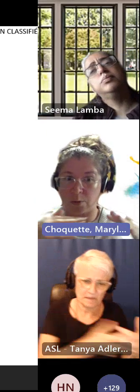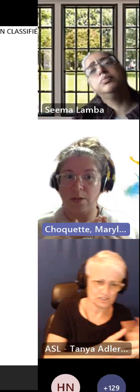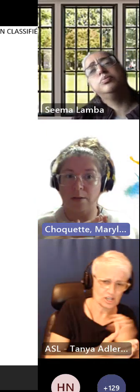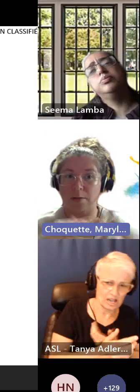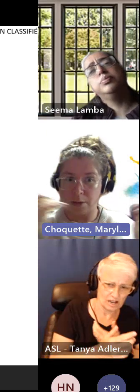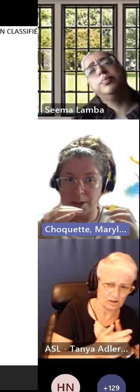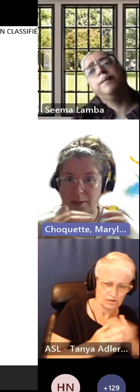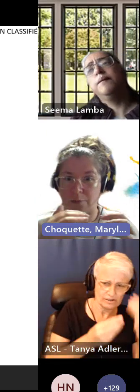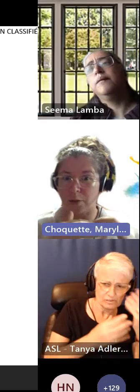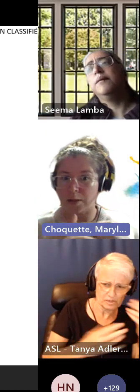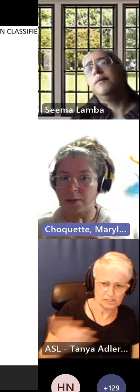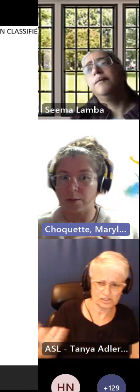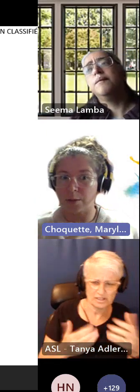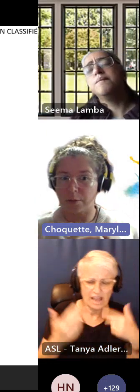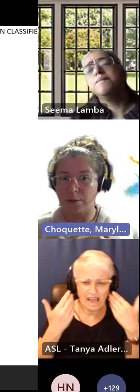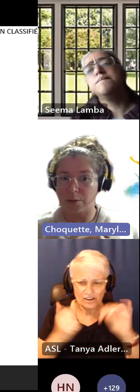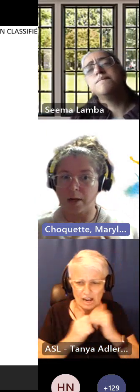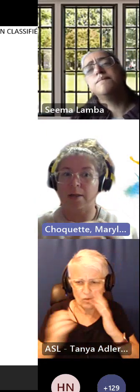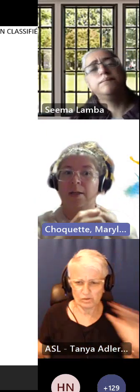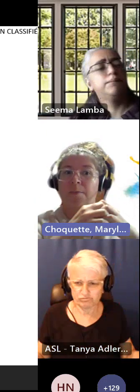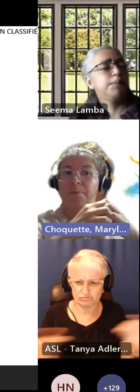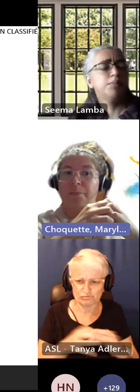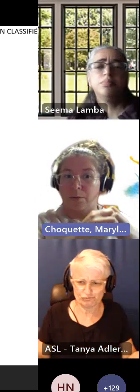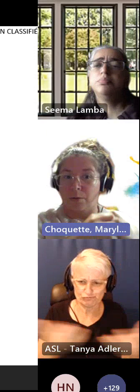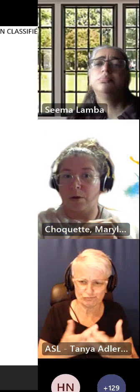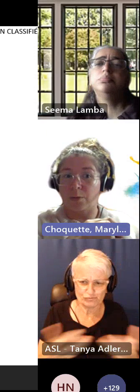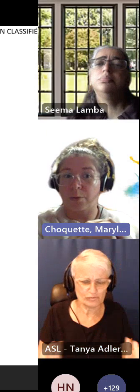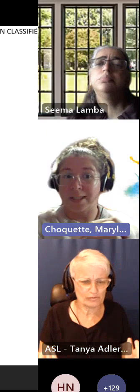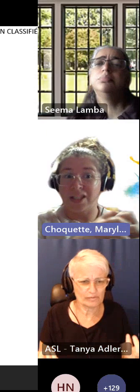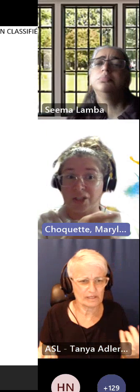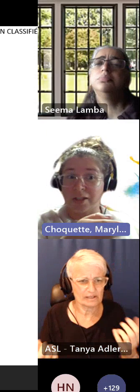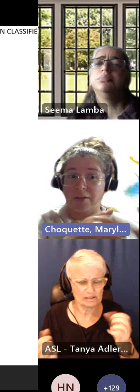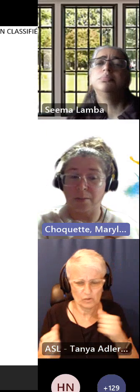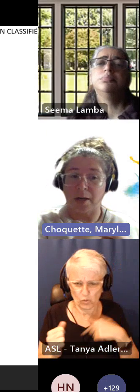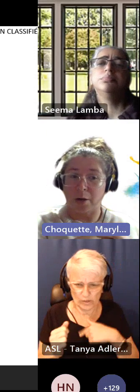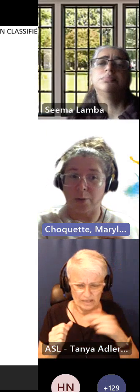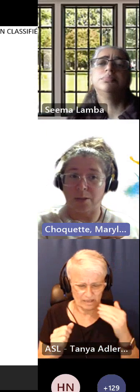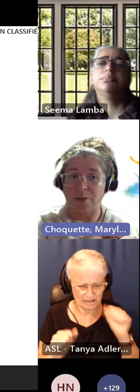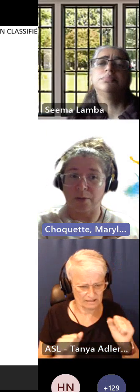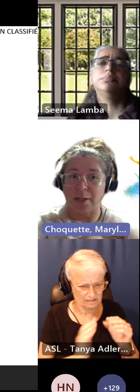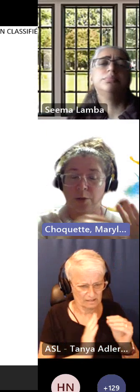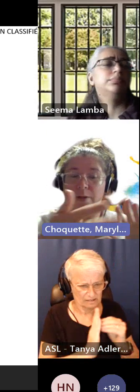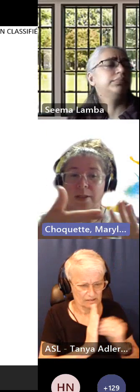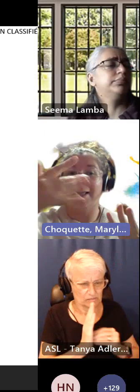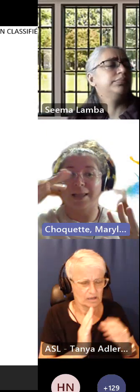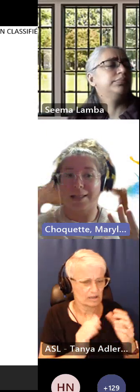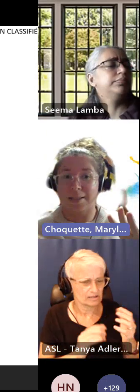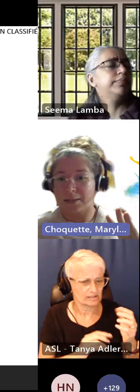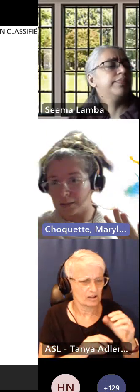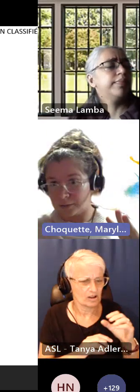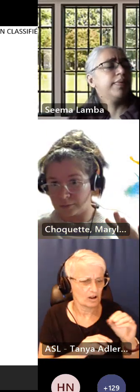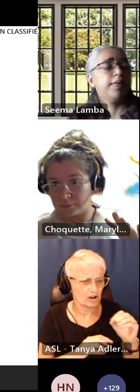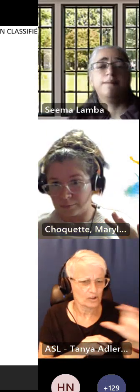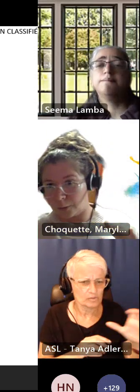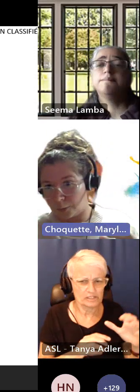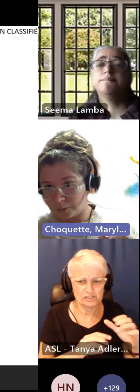how those will connect for us to be able to track our representation even by occupational category,